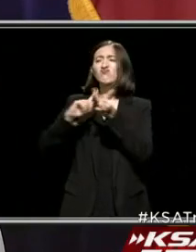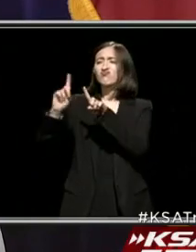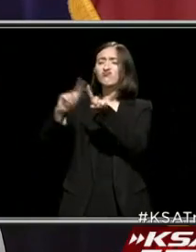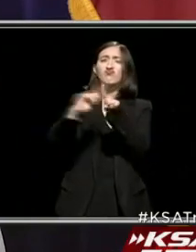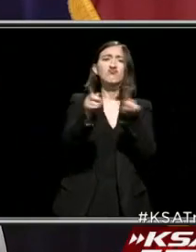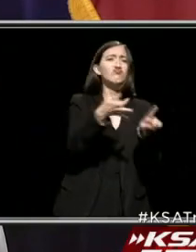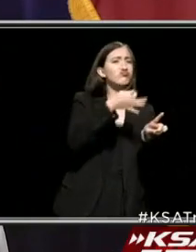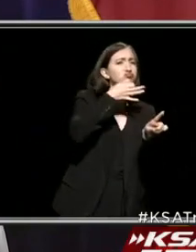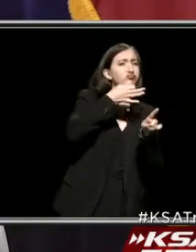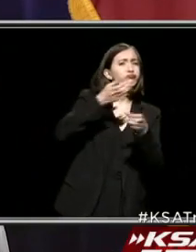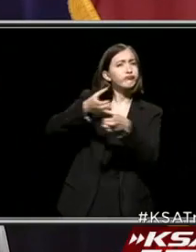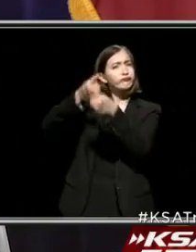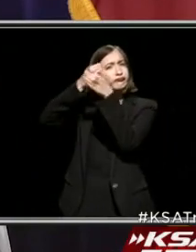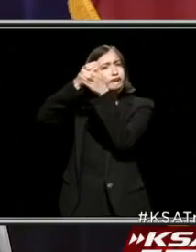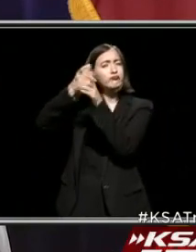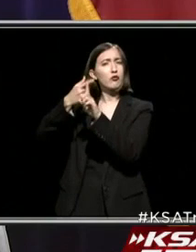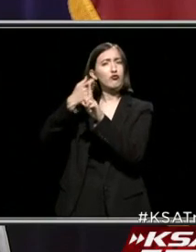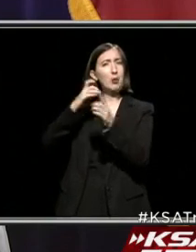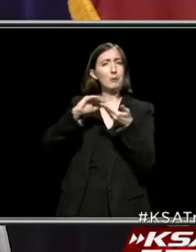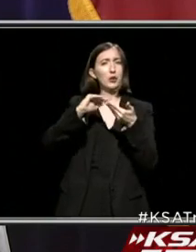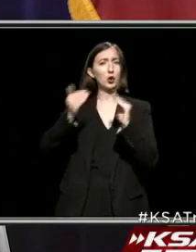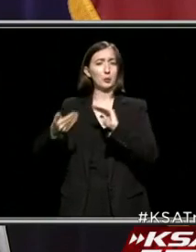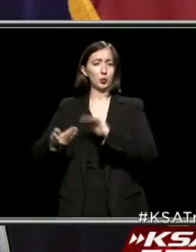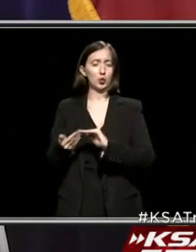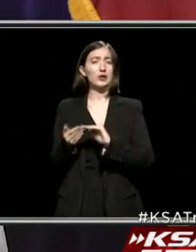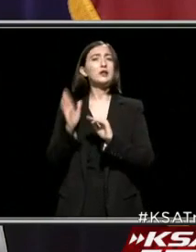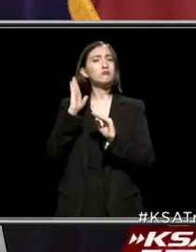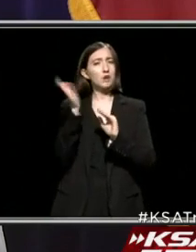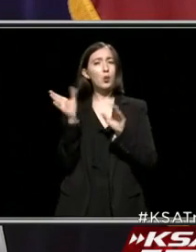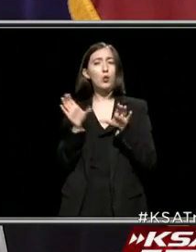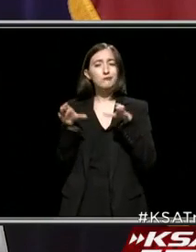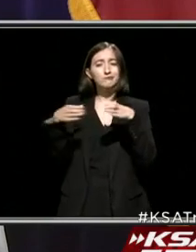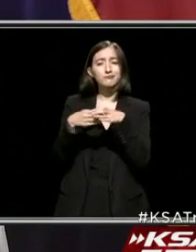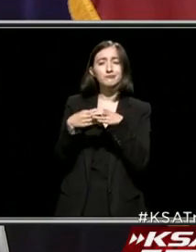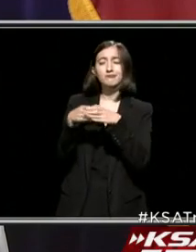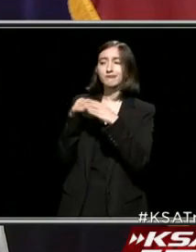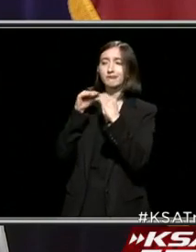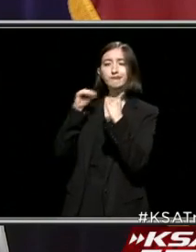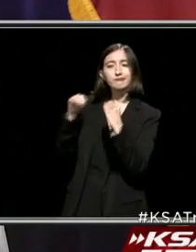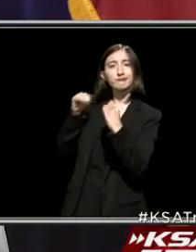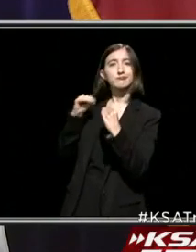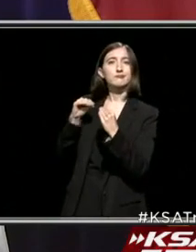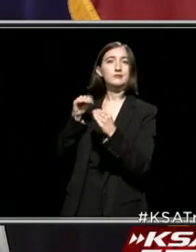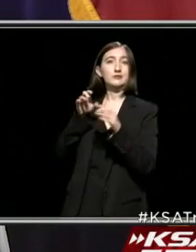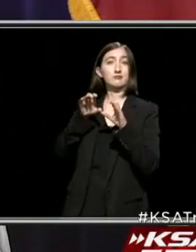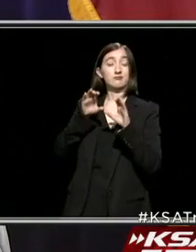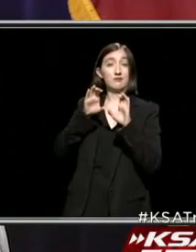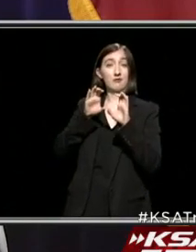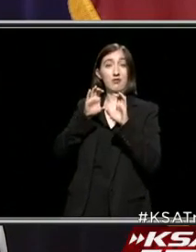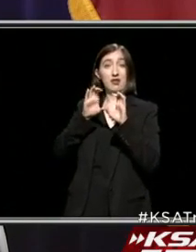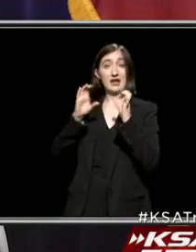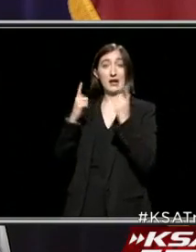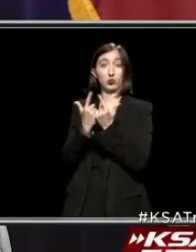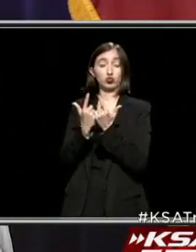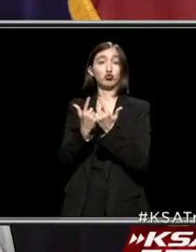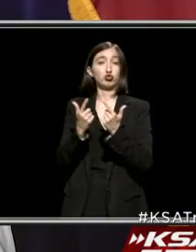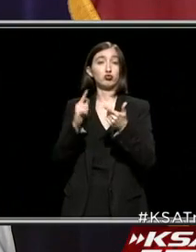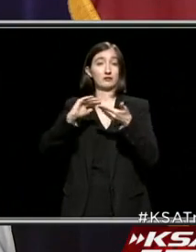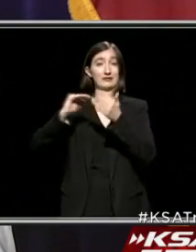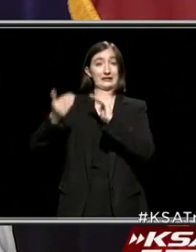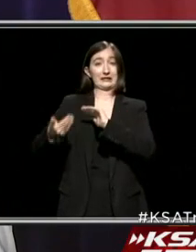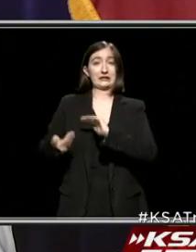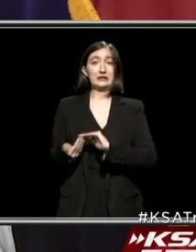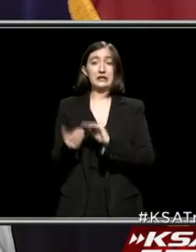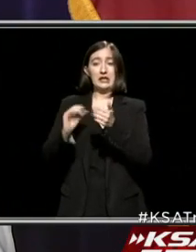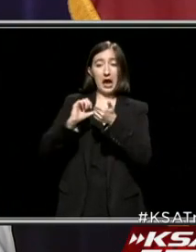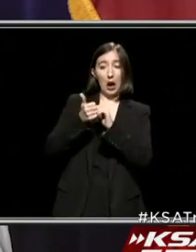specific scientific guidance to the court and to the council about transitioning out of our social distancing restrictions and possibly back into